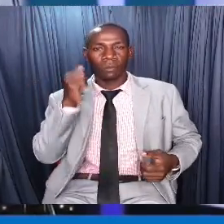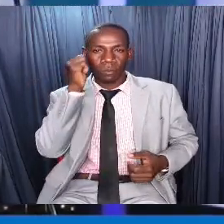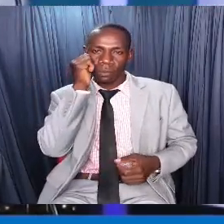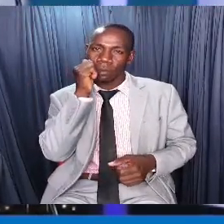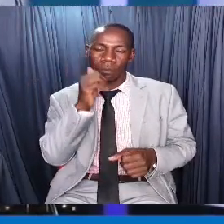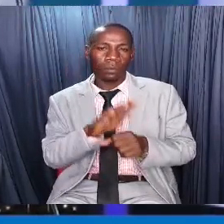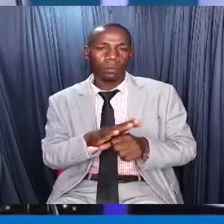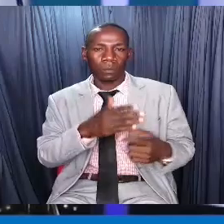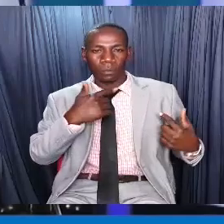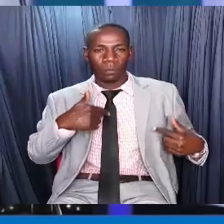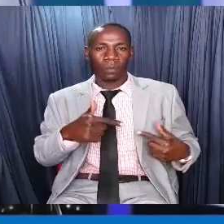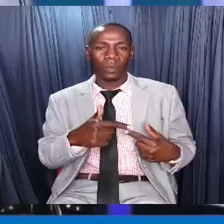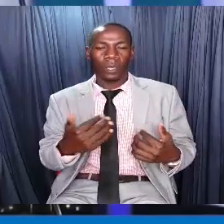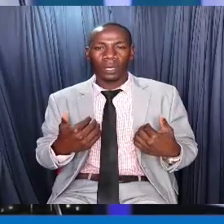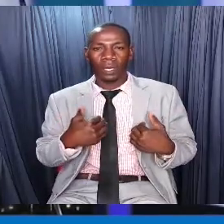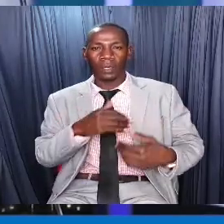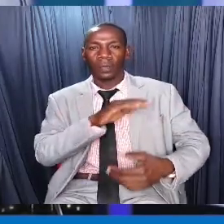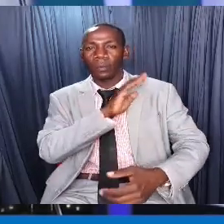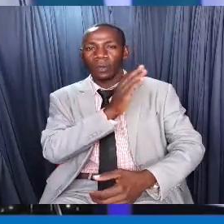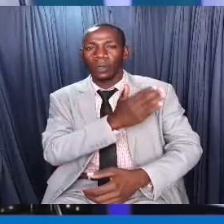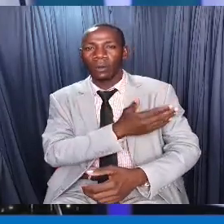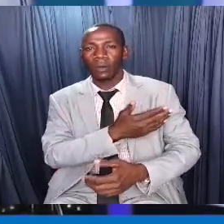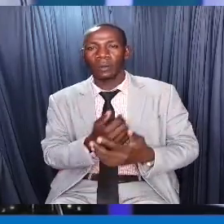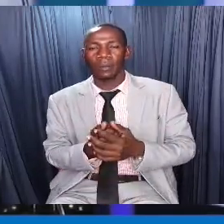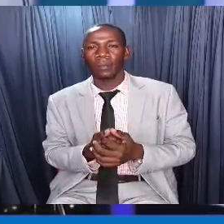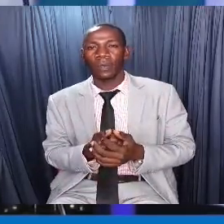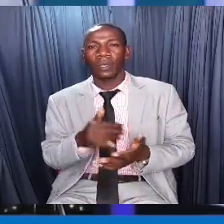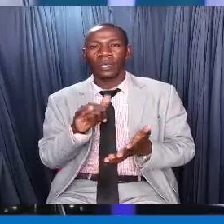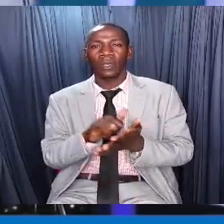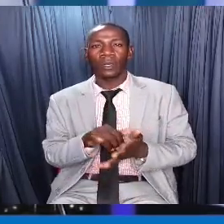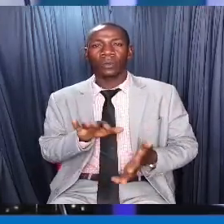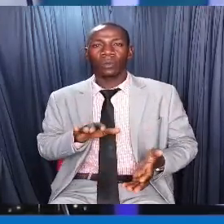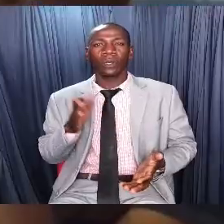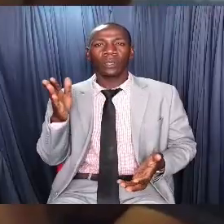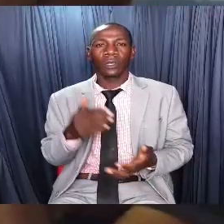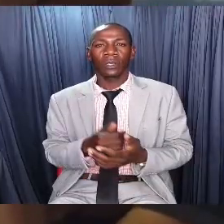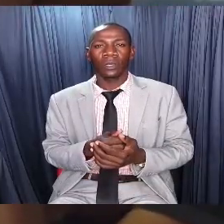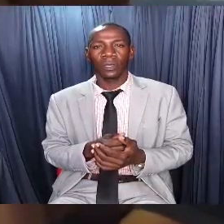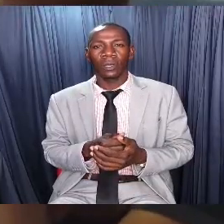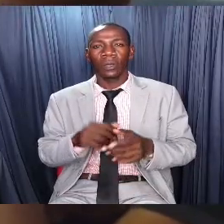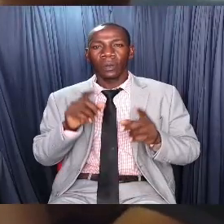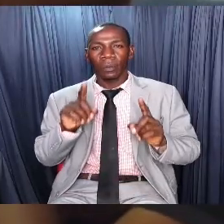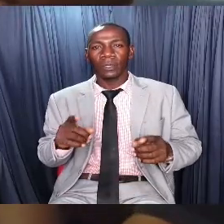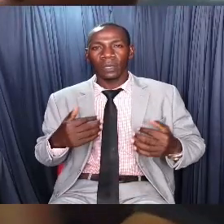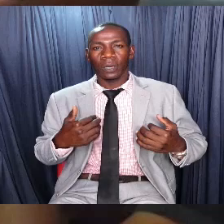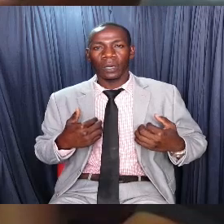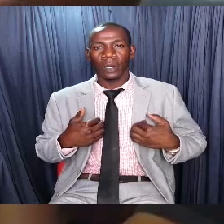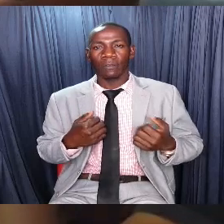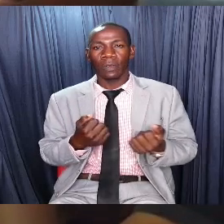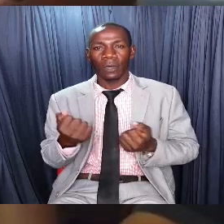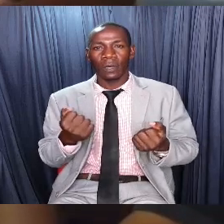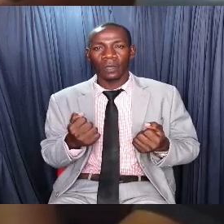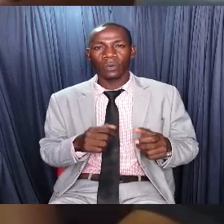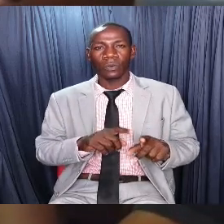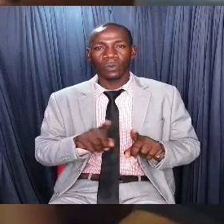heart. Ningekuwa na uwezo. Could I be having the capacity? Huyo mama huyo. That mother. Anafaa apate gari ya kuendea sokoni. To